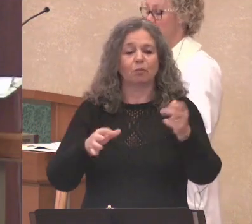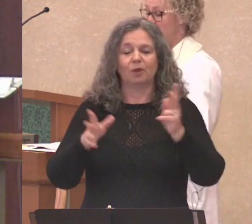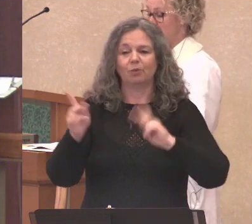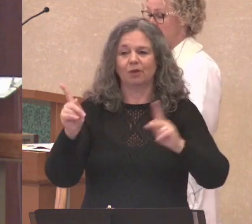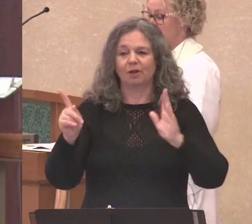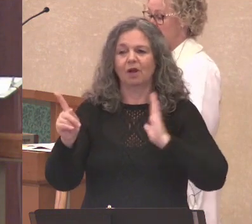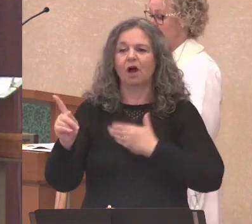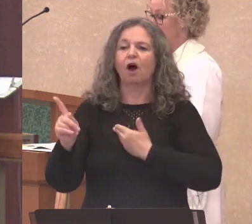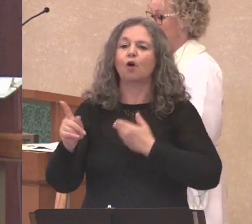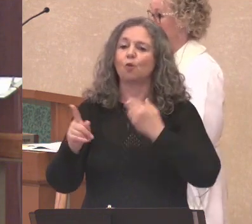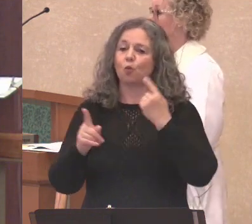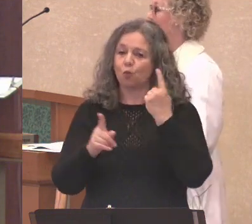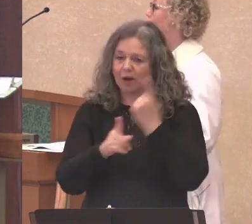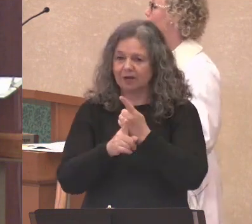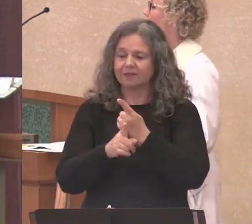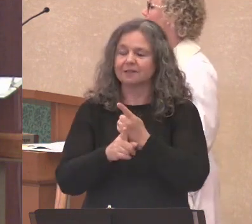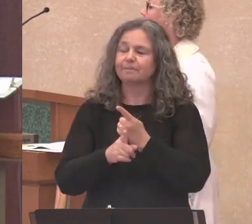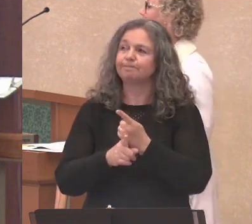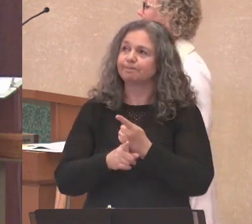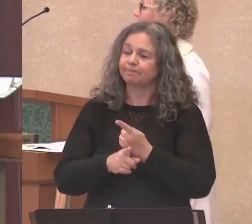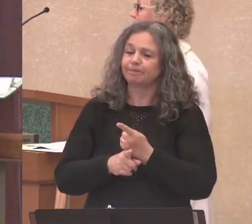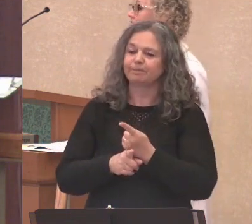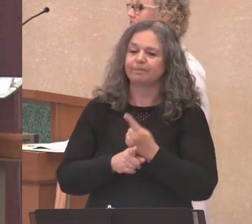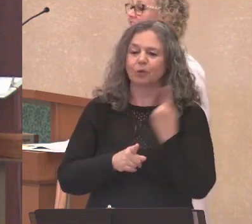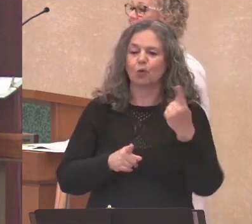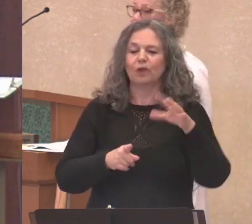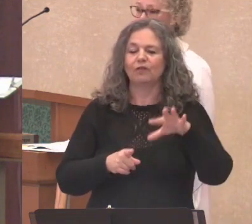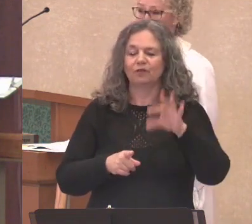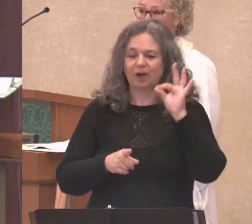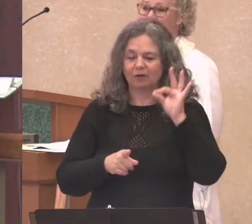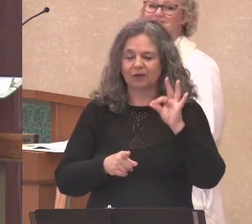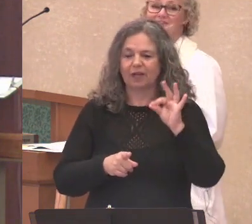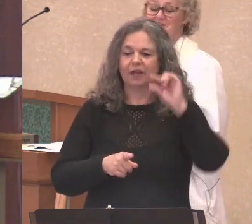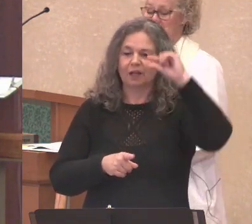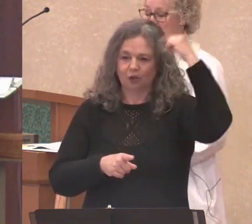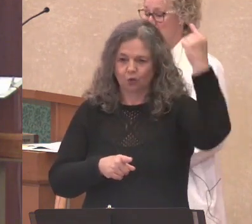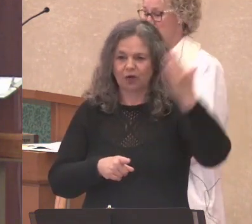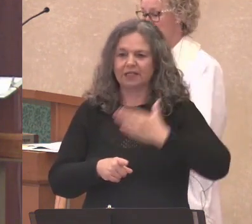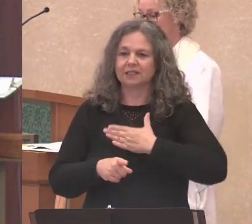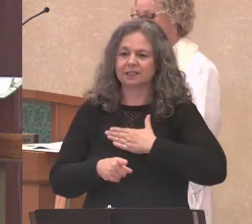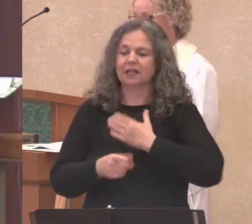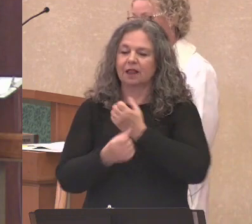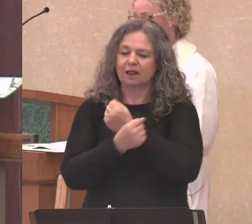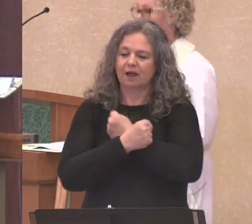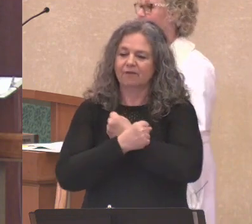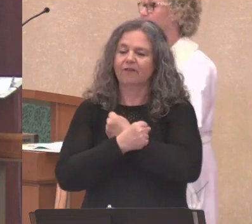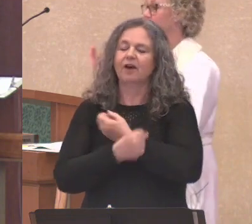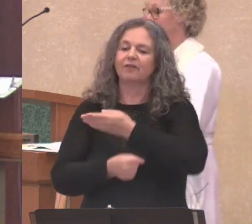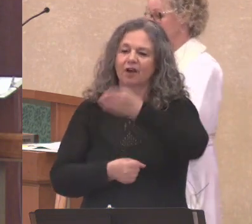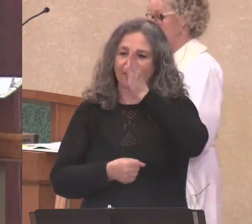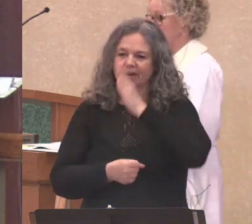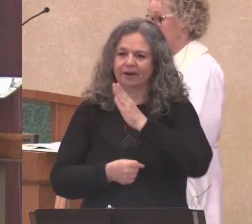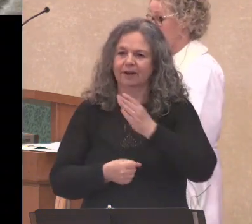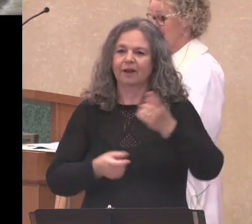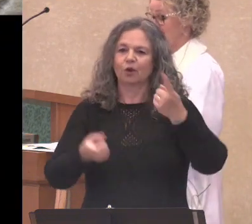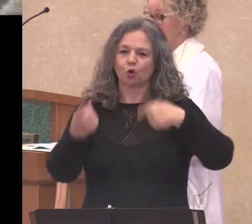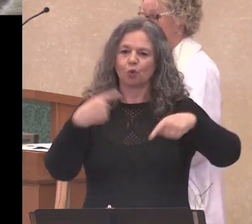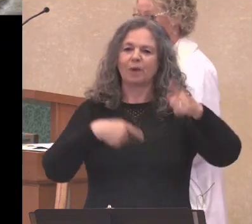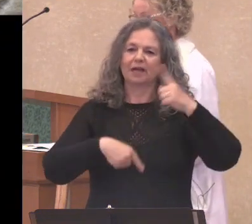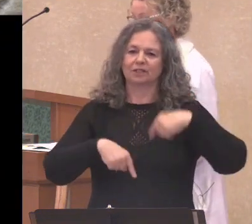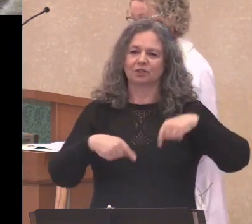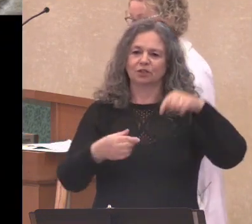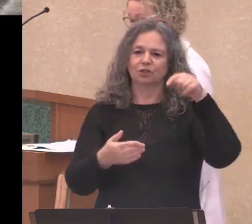Our rightness as people is found only in the love and the grace of God. Let's go back to the psalm